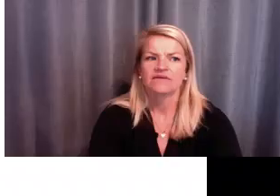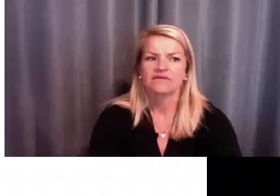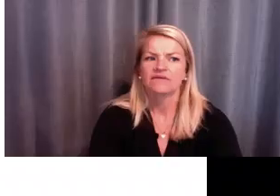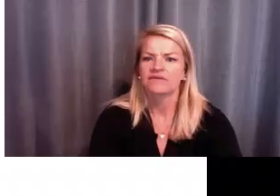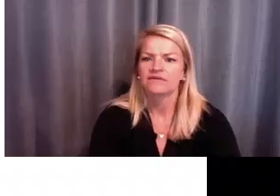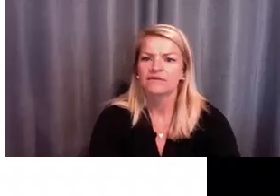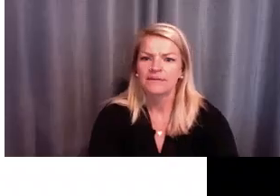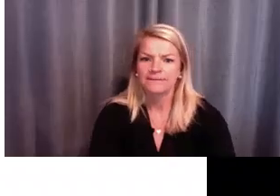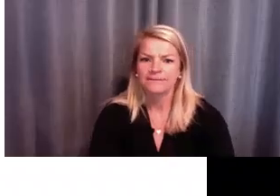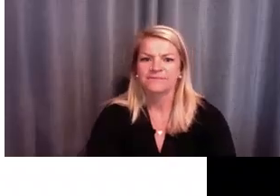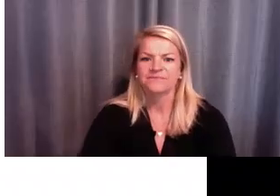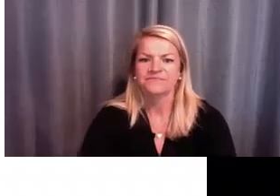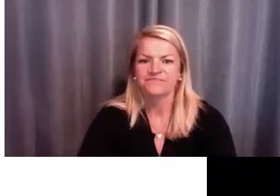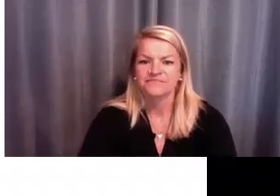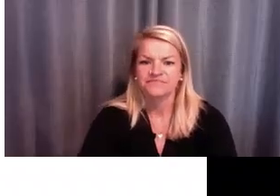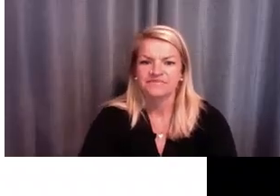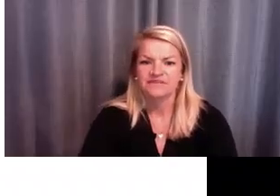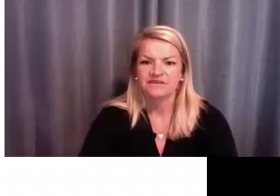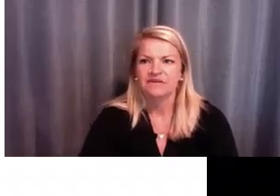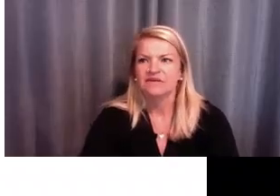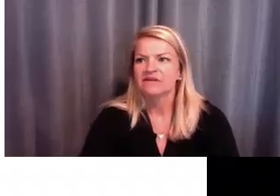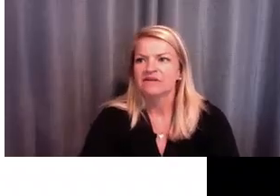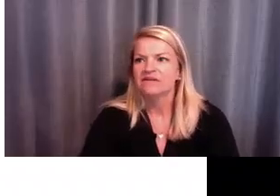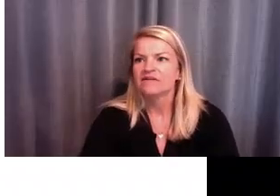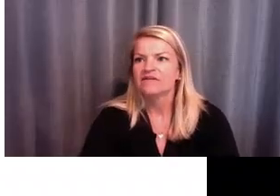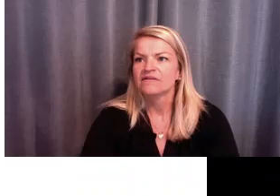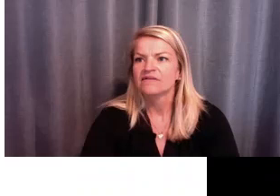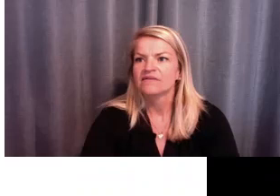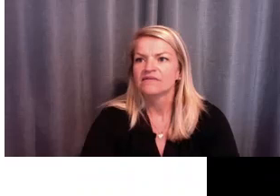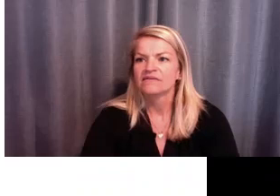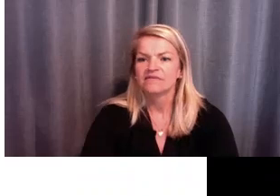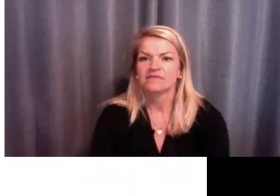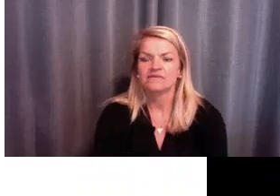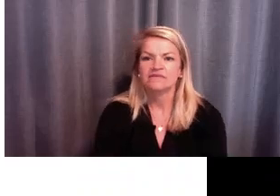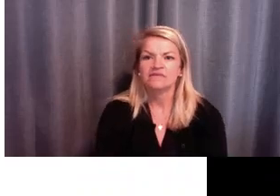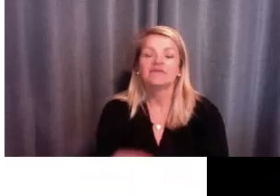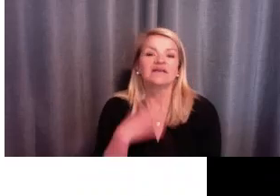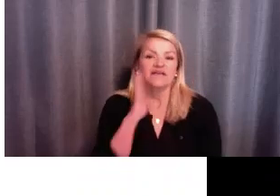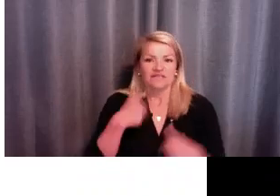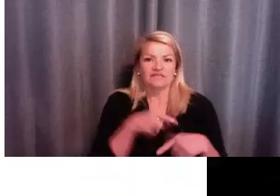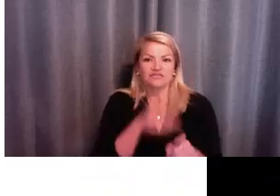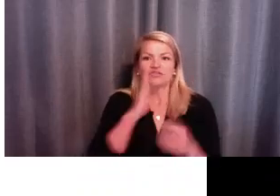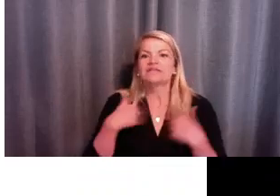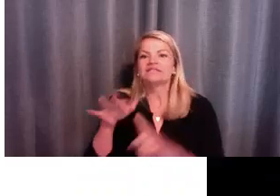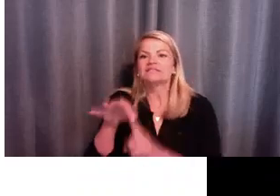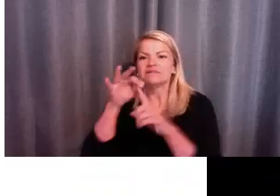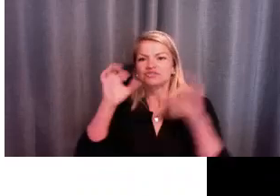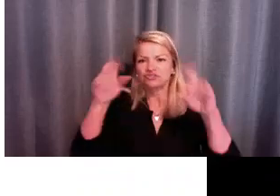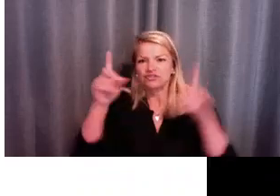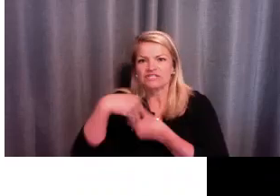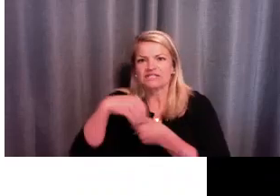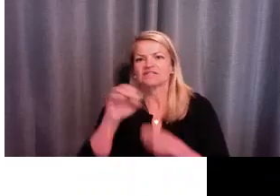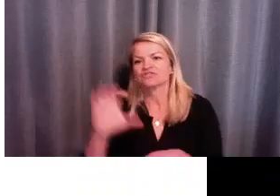board certified behavior analyst and a PhD candidate in special education at the University of Illinois, Chicago in the United